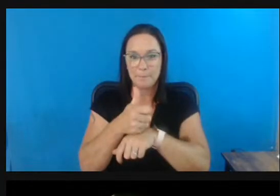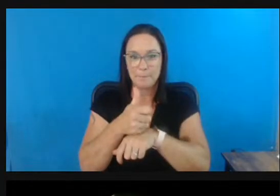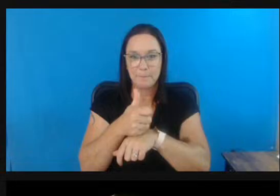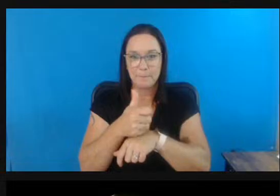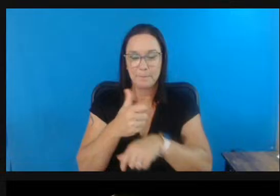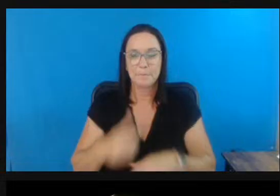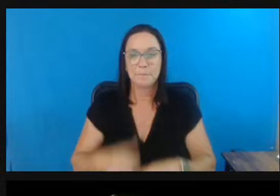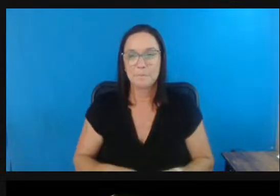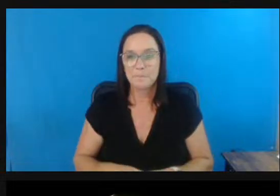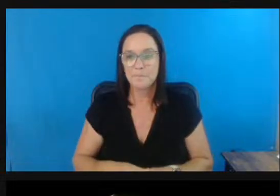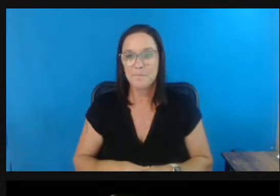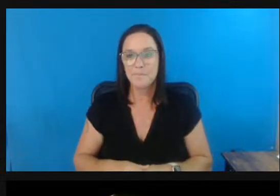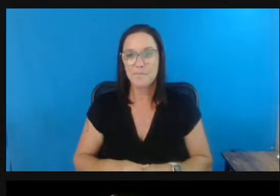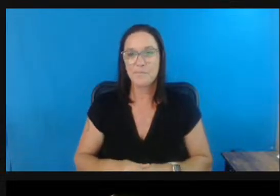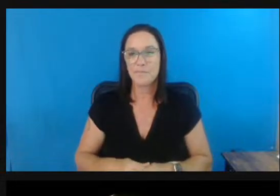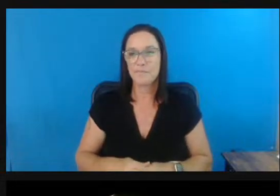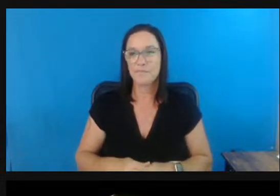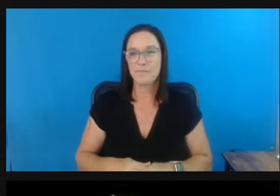And all right.